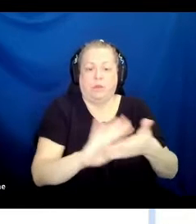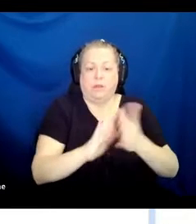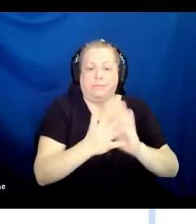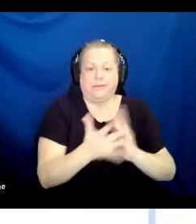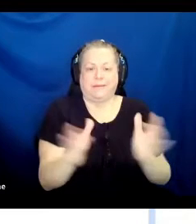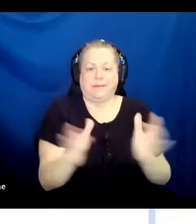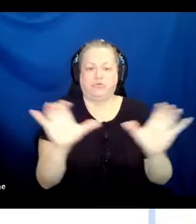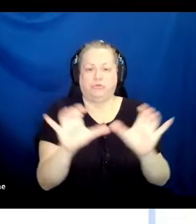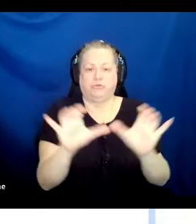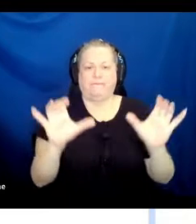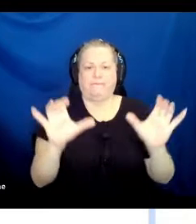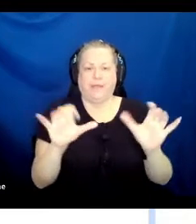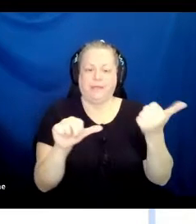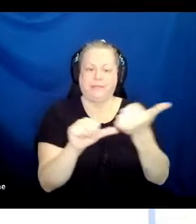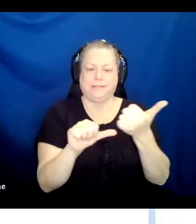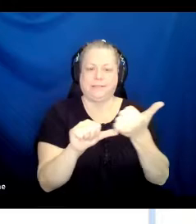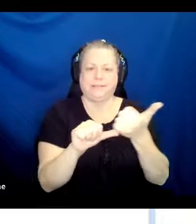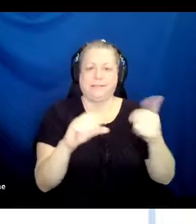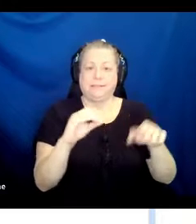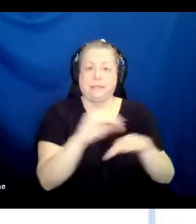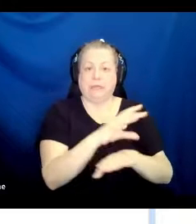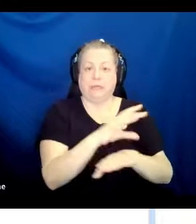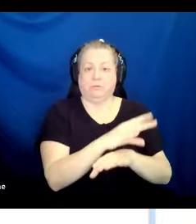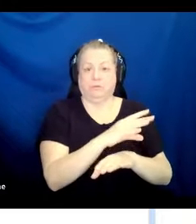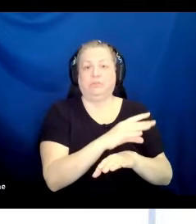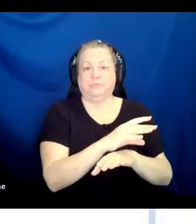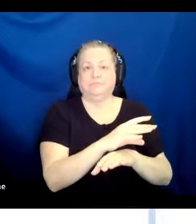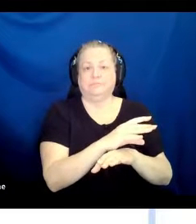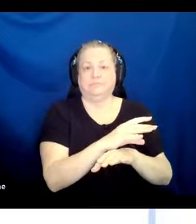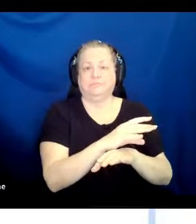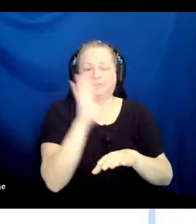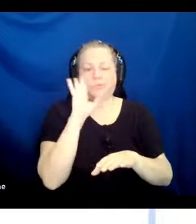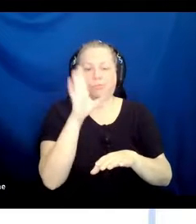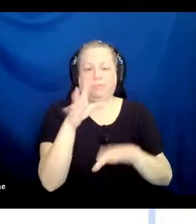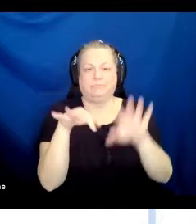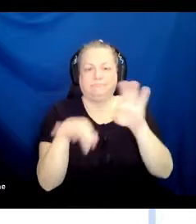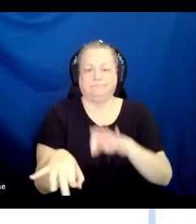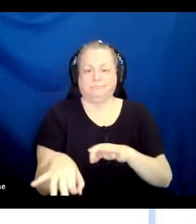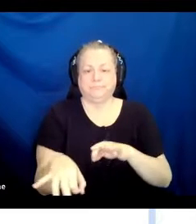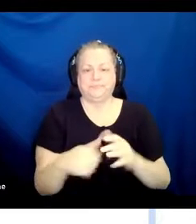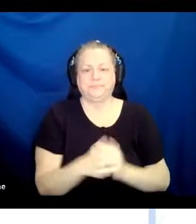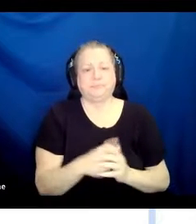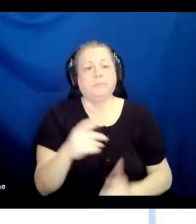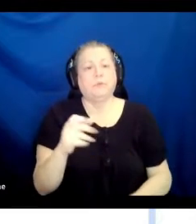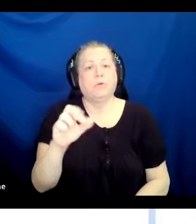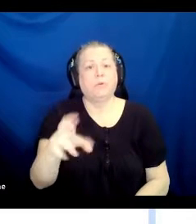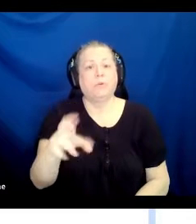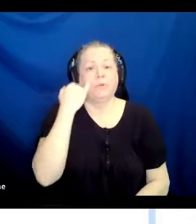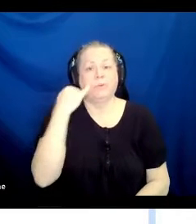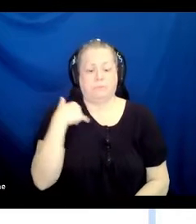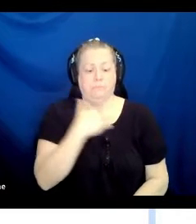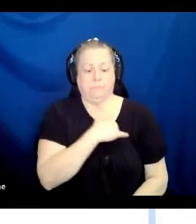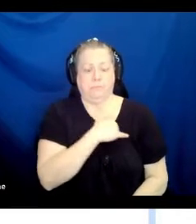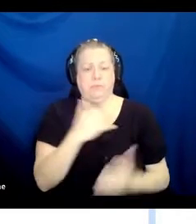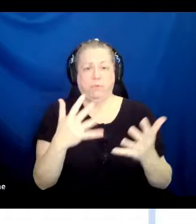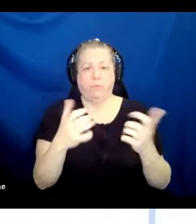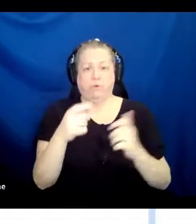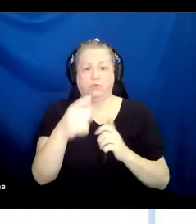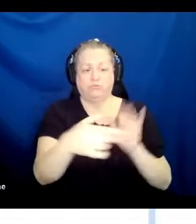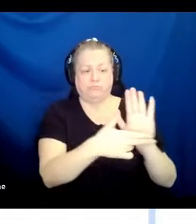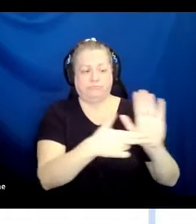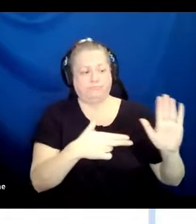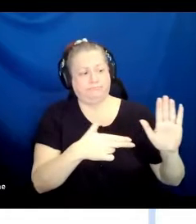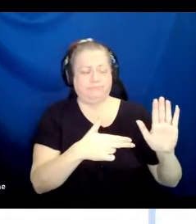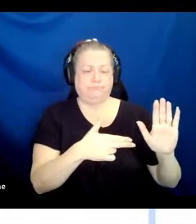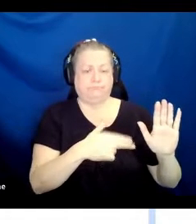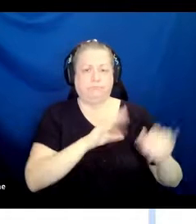assistance counselor in this presentation, and also some information about if a member would like to designate you as an authorized representative,